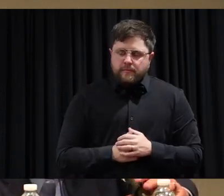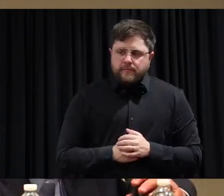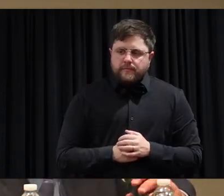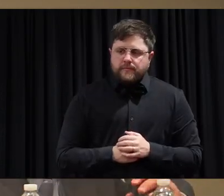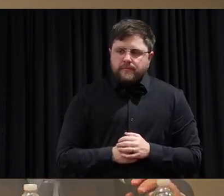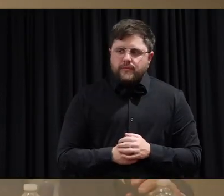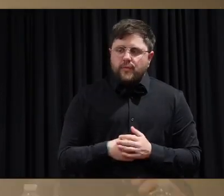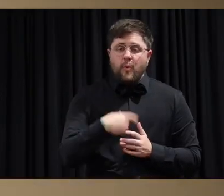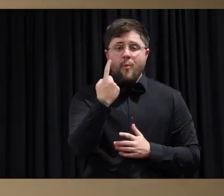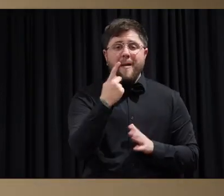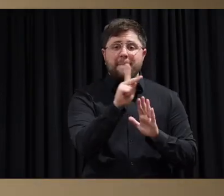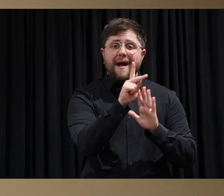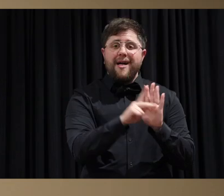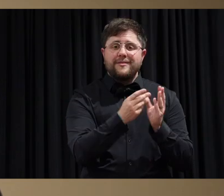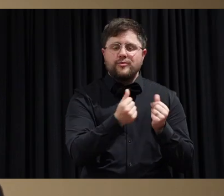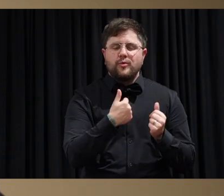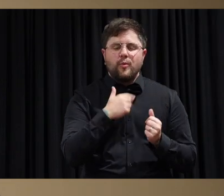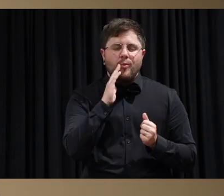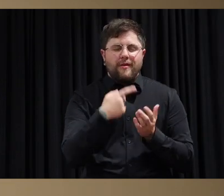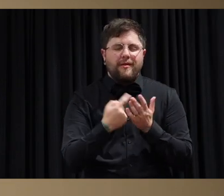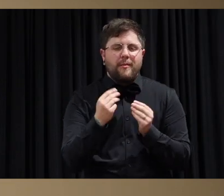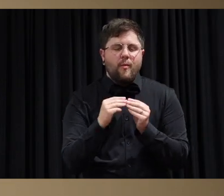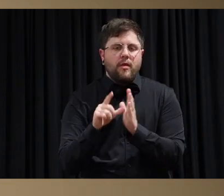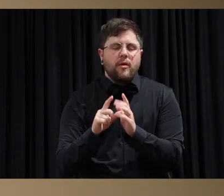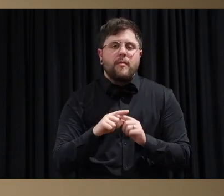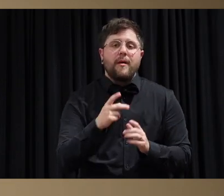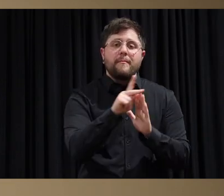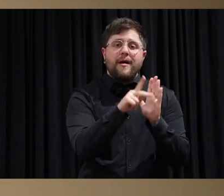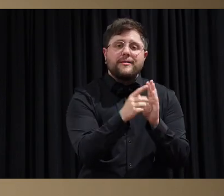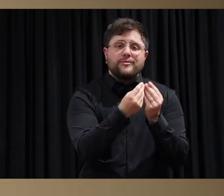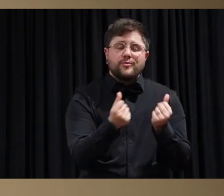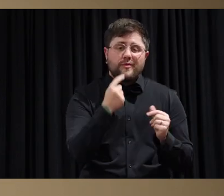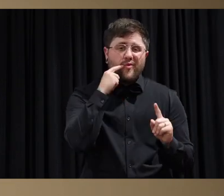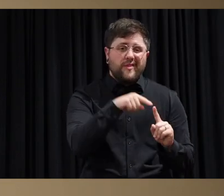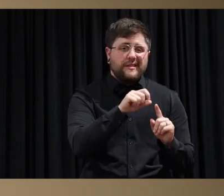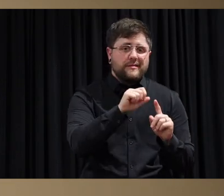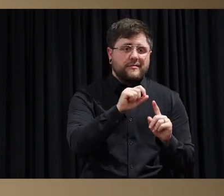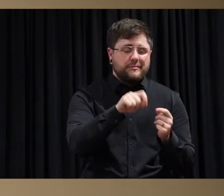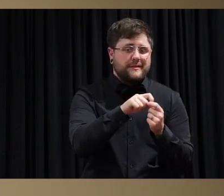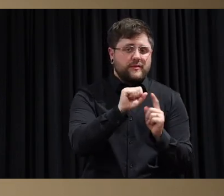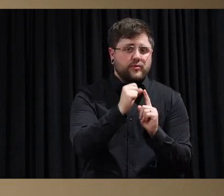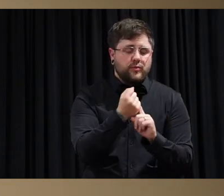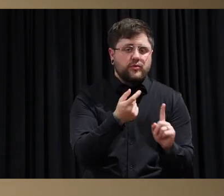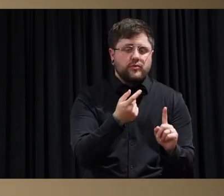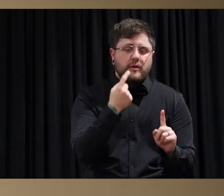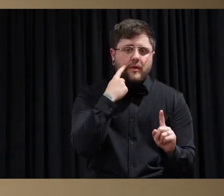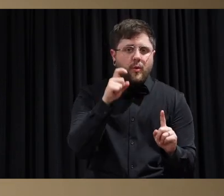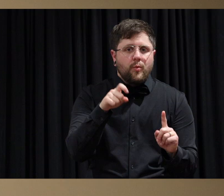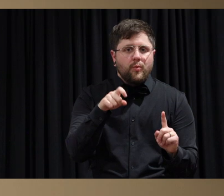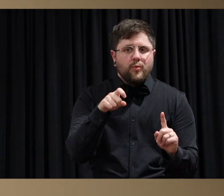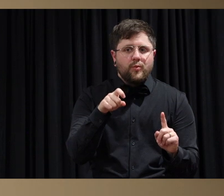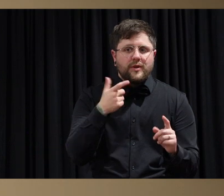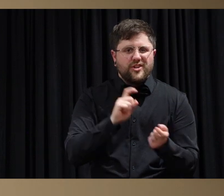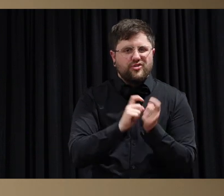I think policy solution, we'll get to policy solutions later, but a policy solution for this situation is I think we need to make some